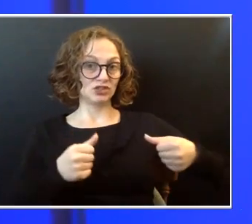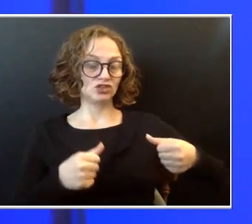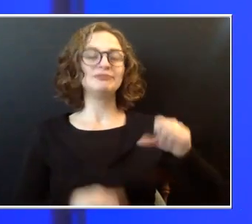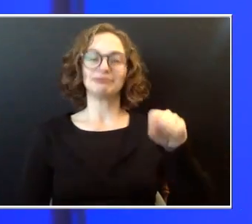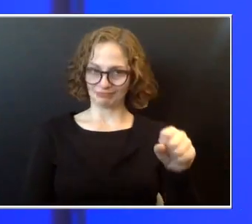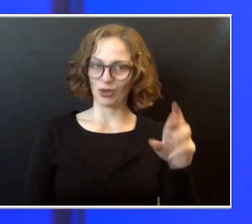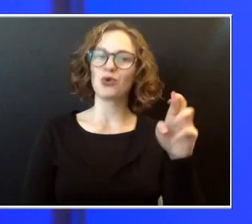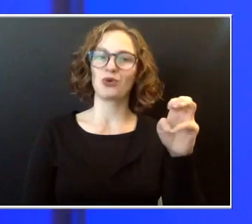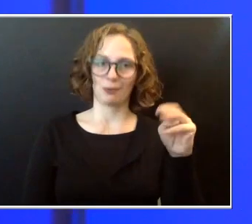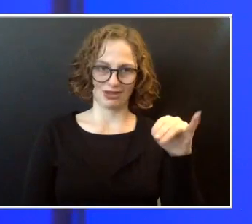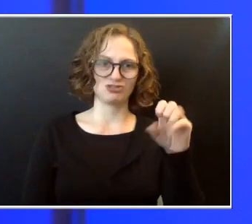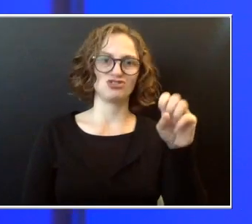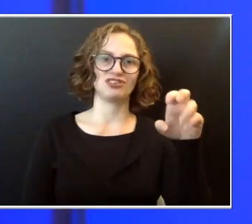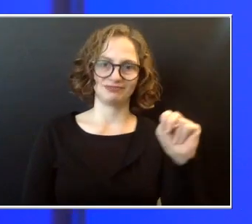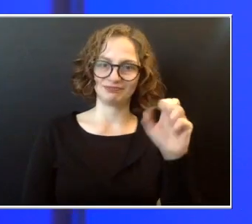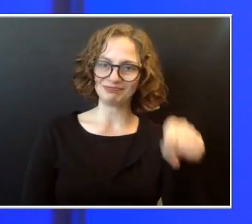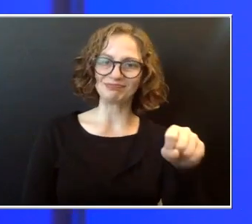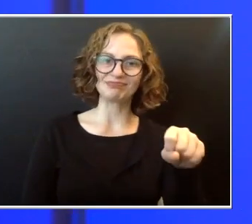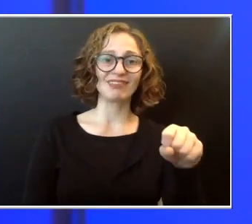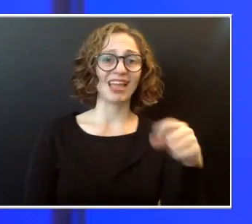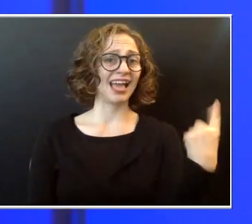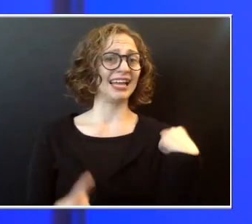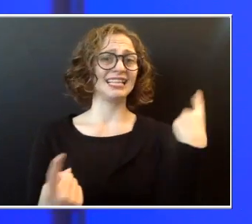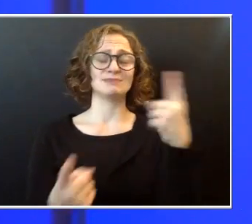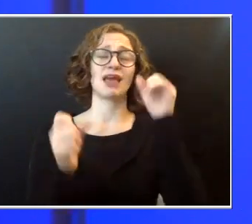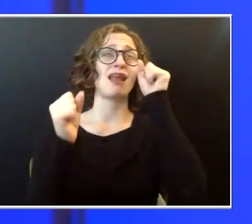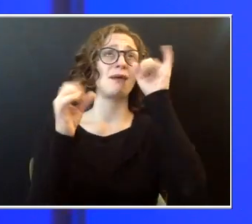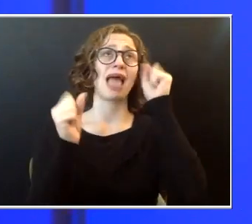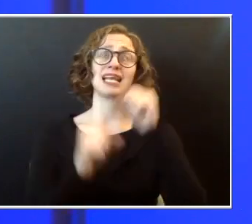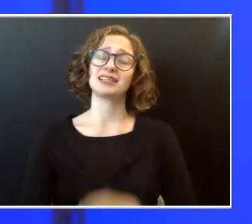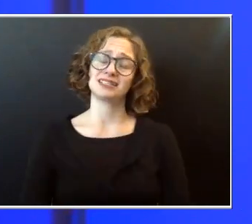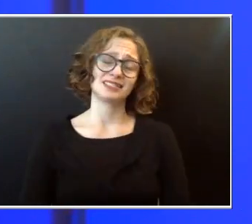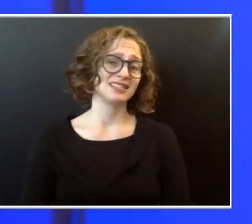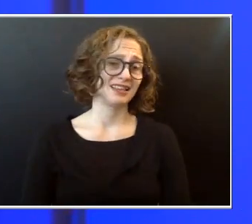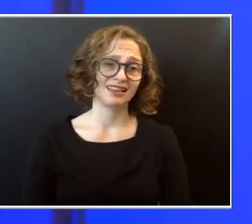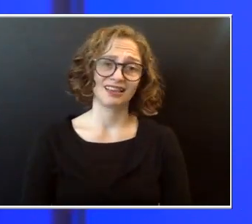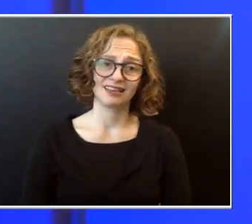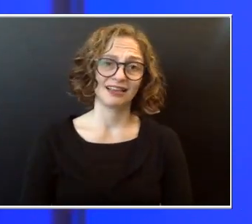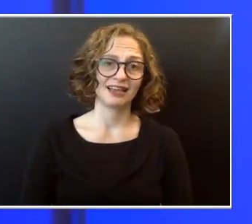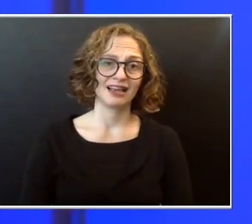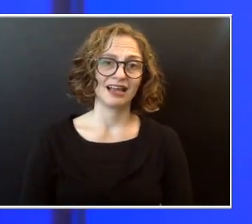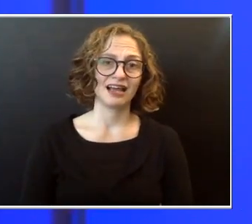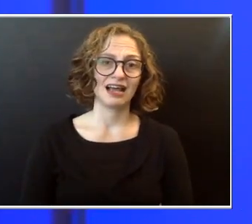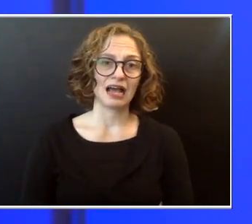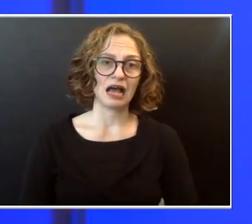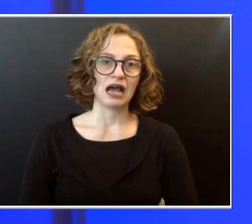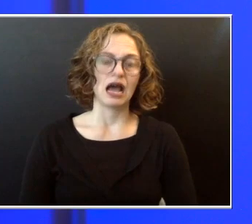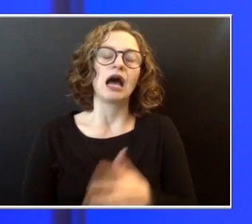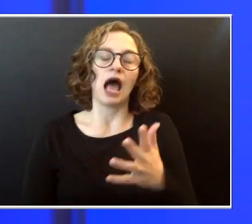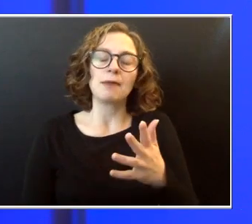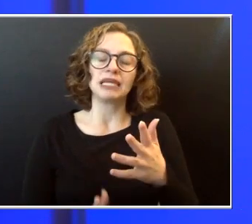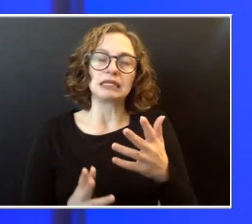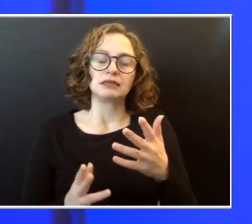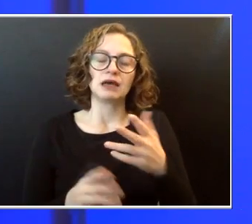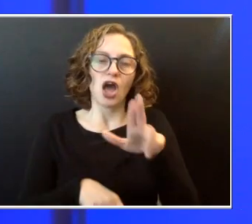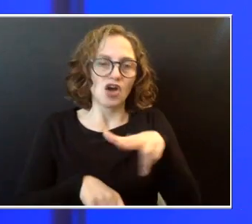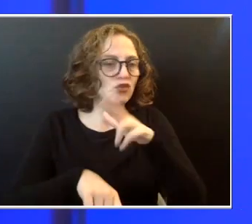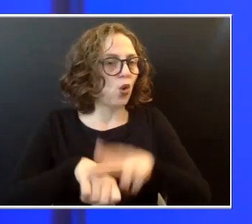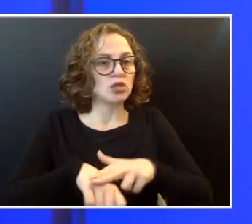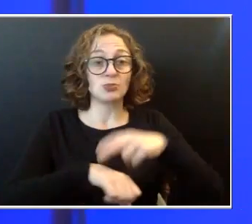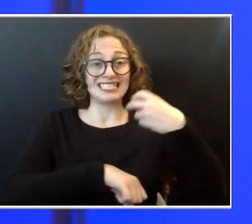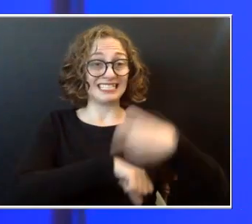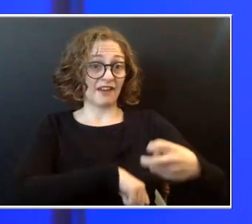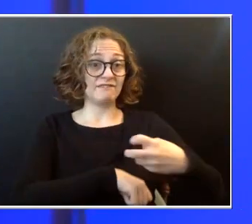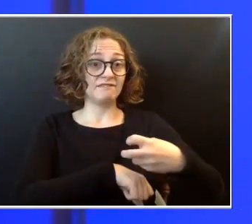amazing ride. I mean, I'm not saying that it was not tough, of course. It was really tough.